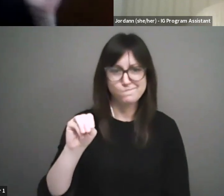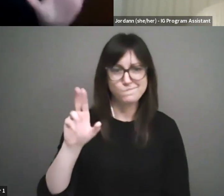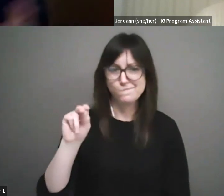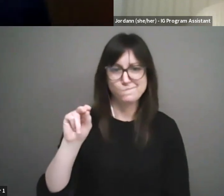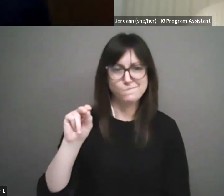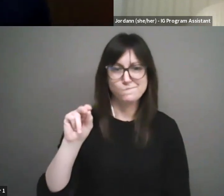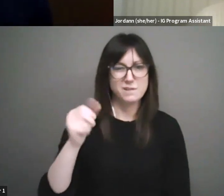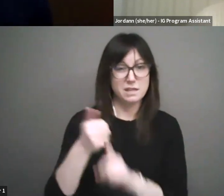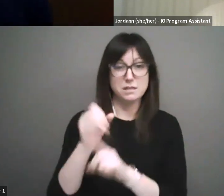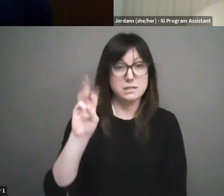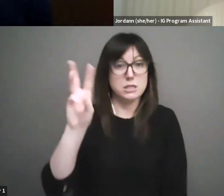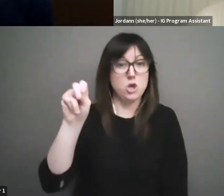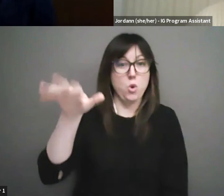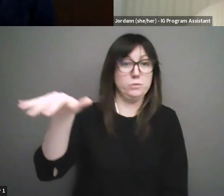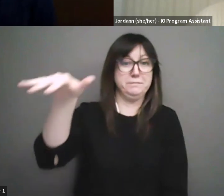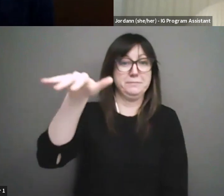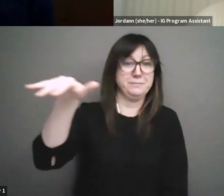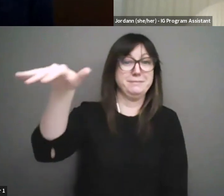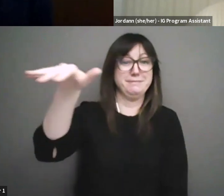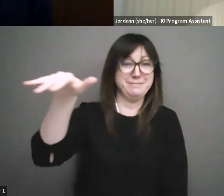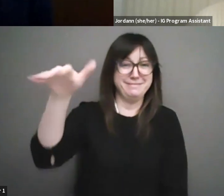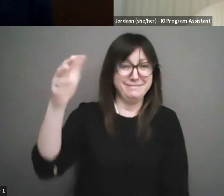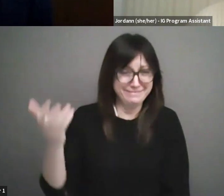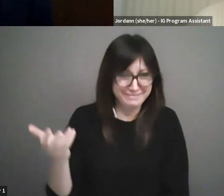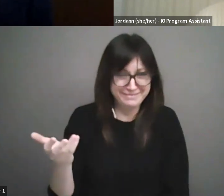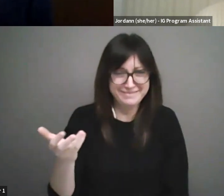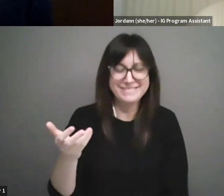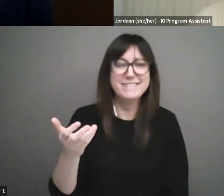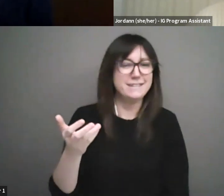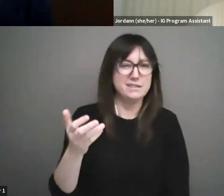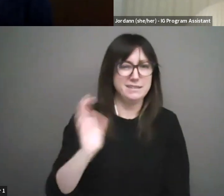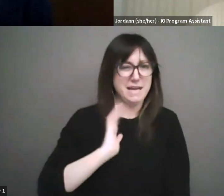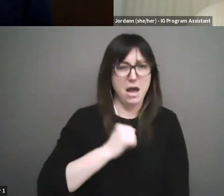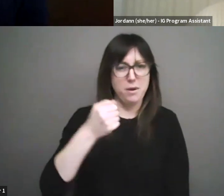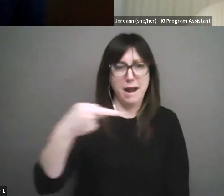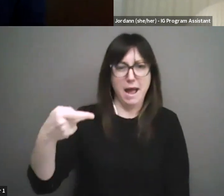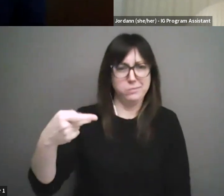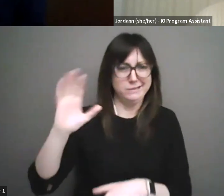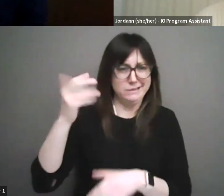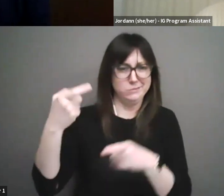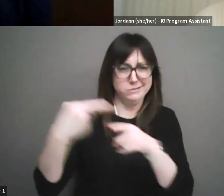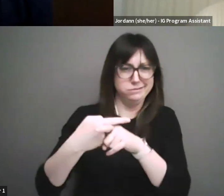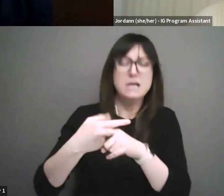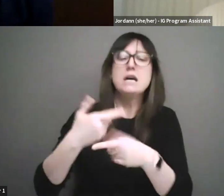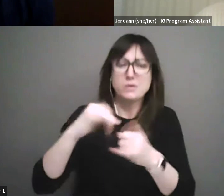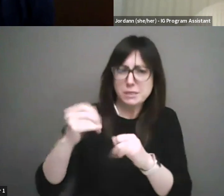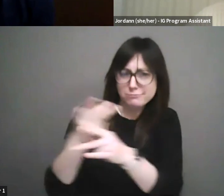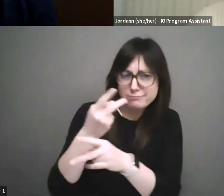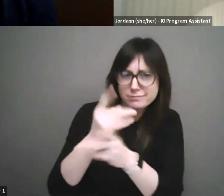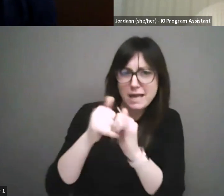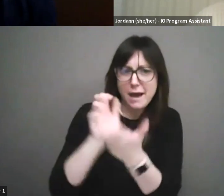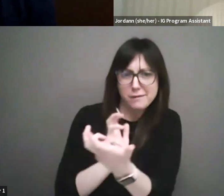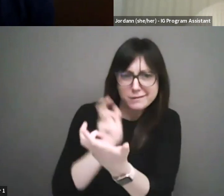Instagram is its own world. It's really hard for our app to work in there. It's something we're looking into, but it is